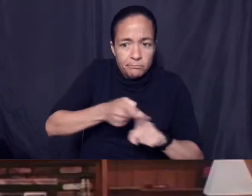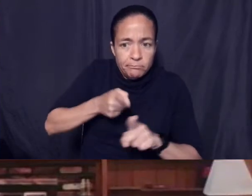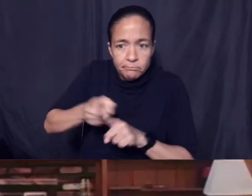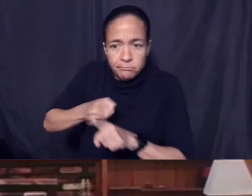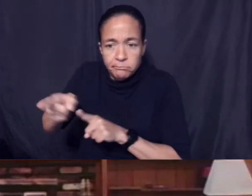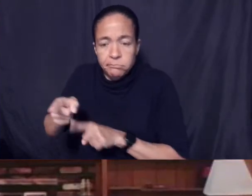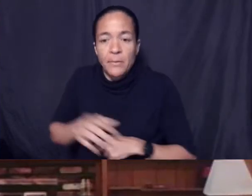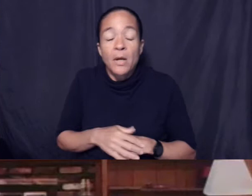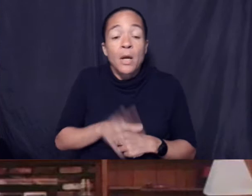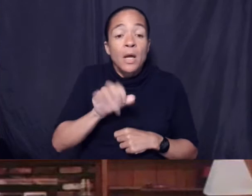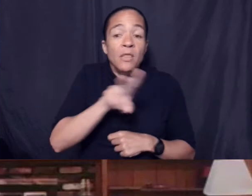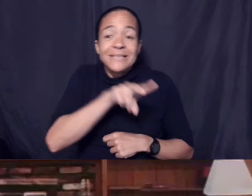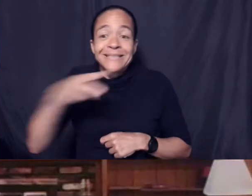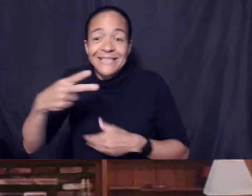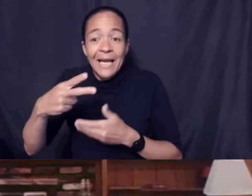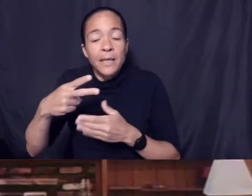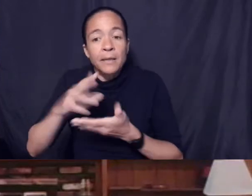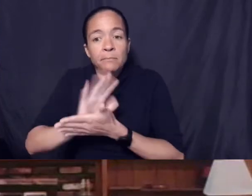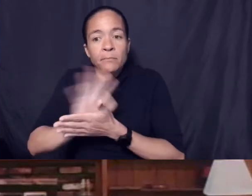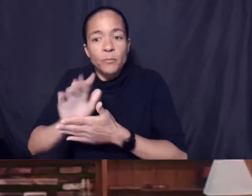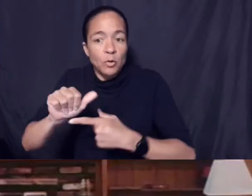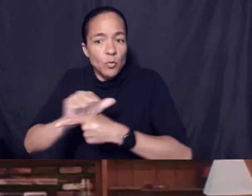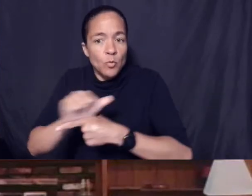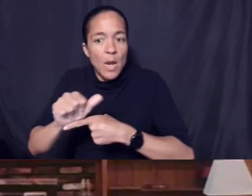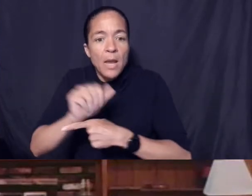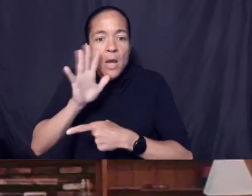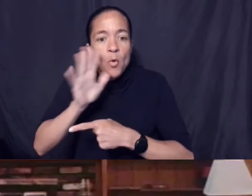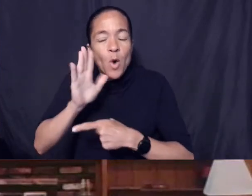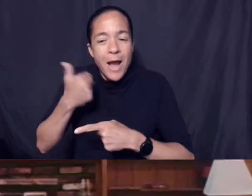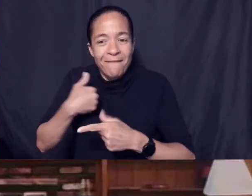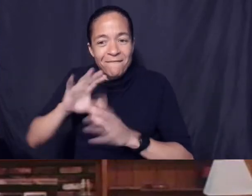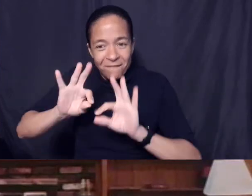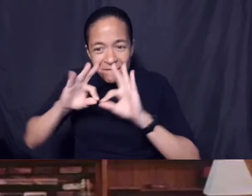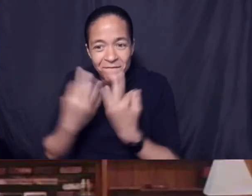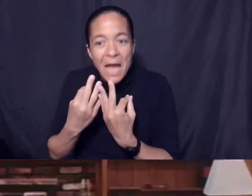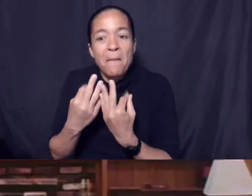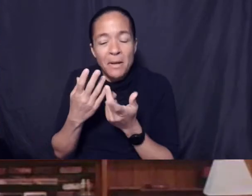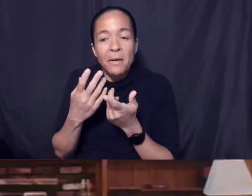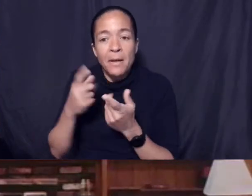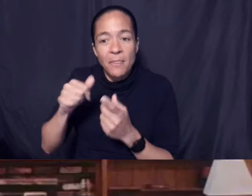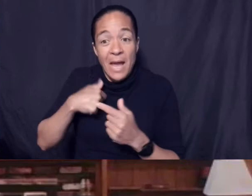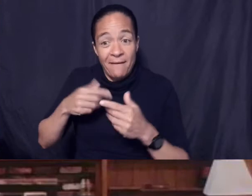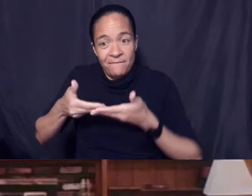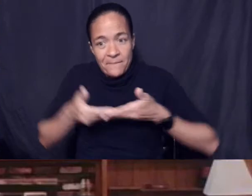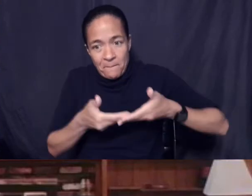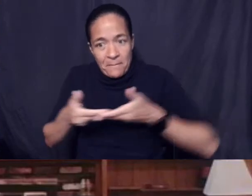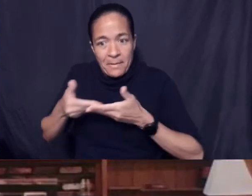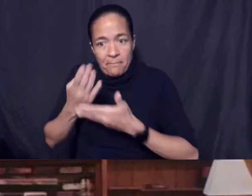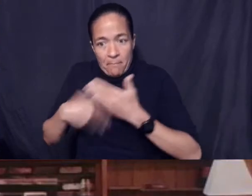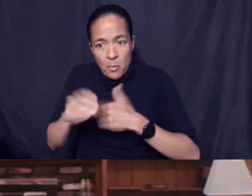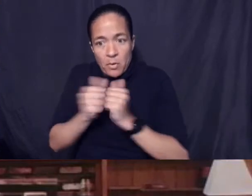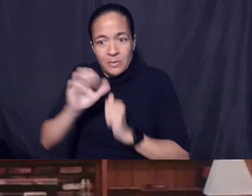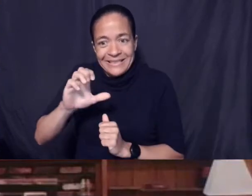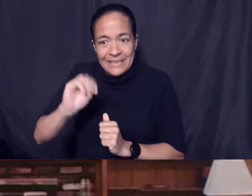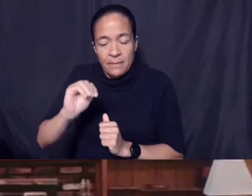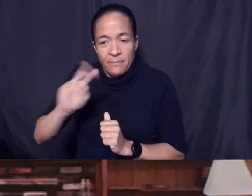introduce you to families who have children with CMV so that you can see the real toll that this illness takes on these children and